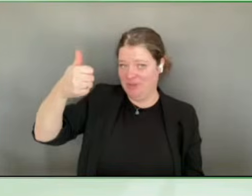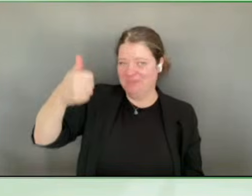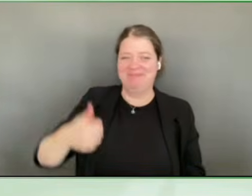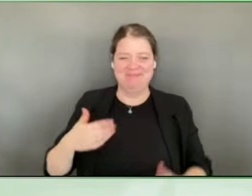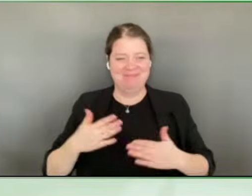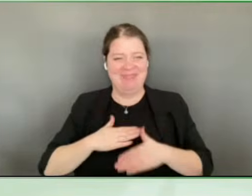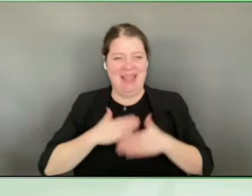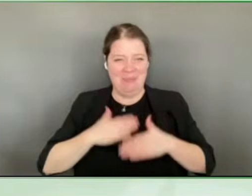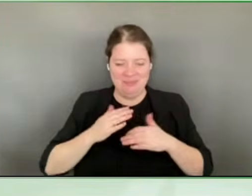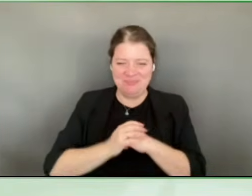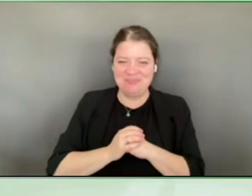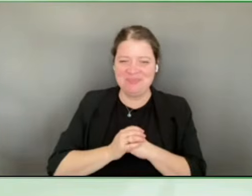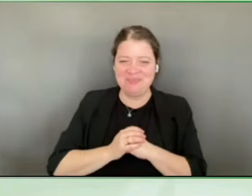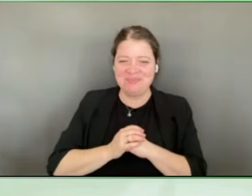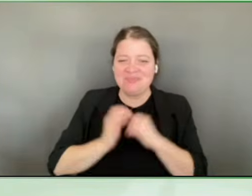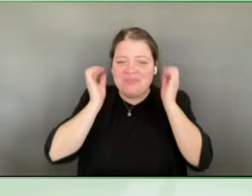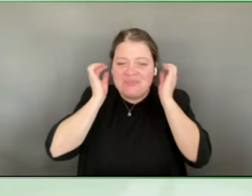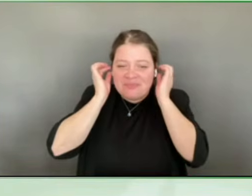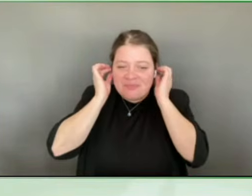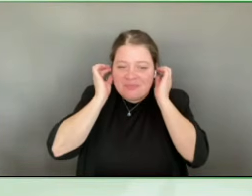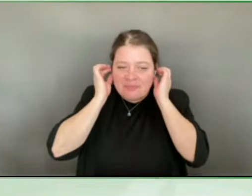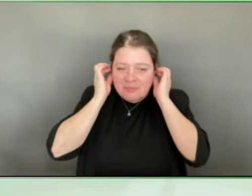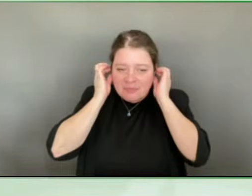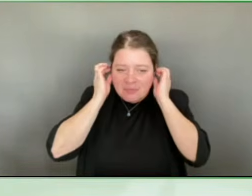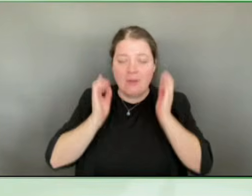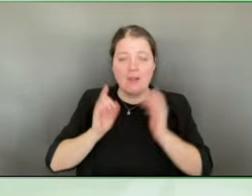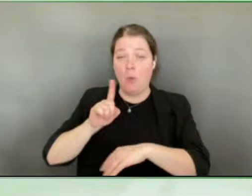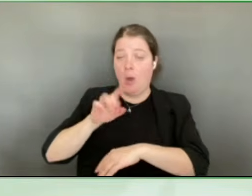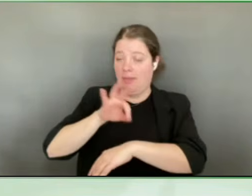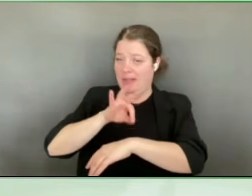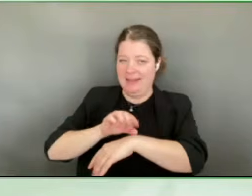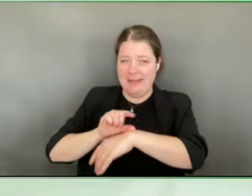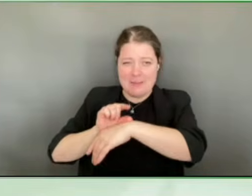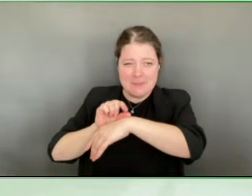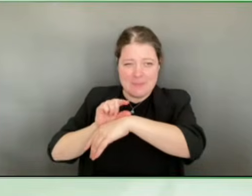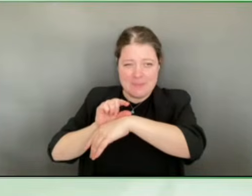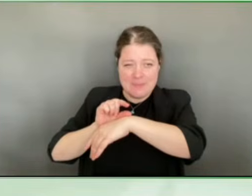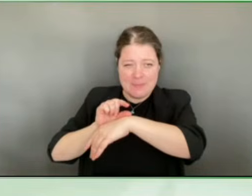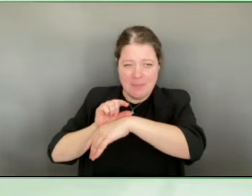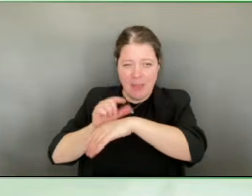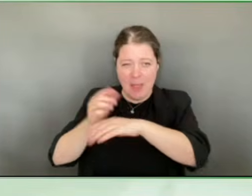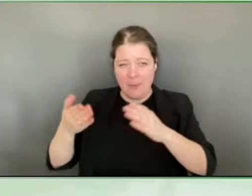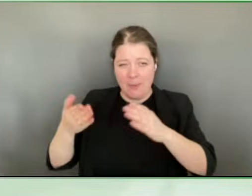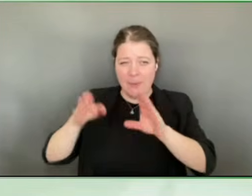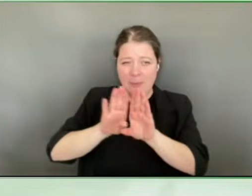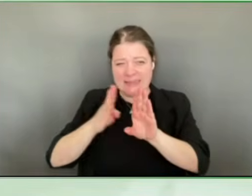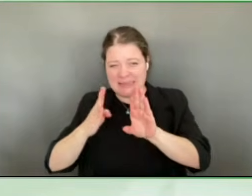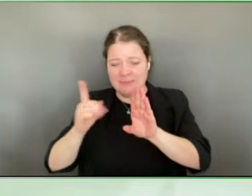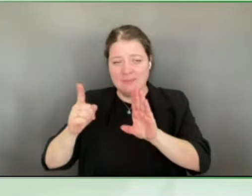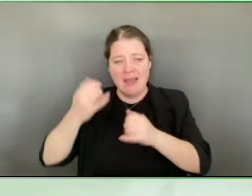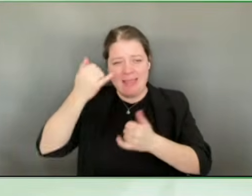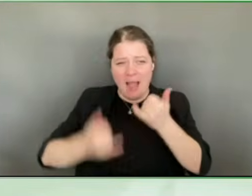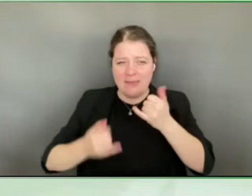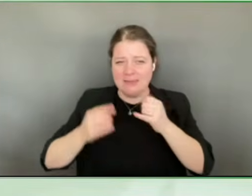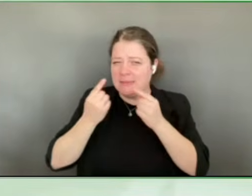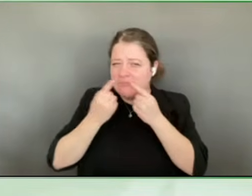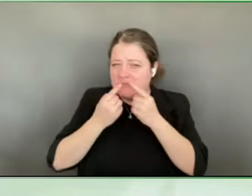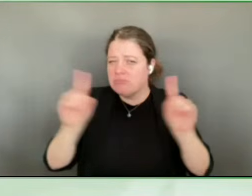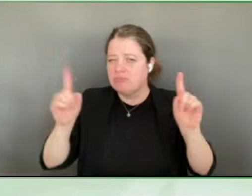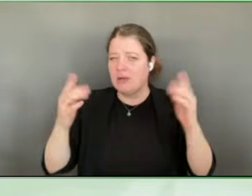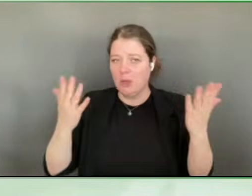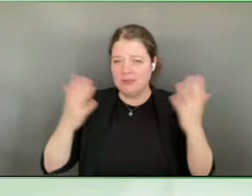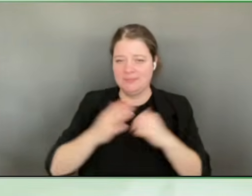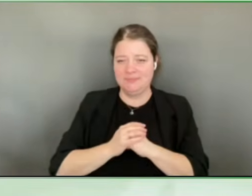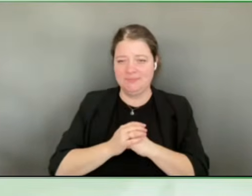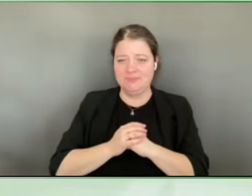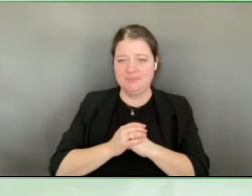Okay. Well, we have 1 more minute left. What's your final message to our audience? I think the most important thing